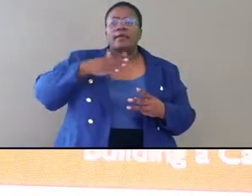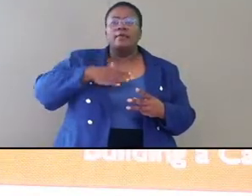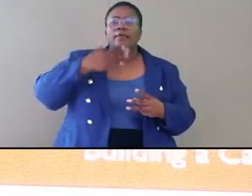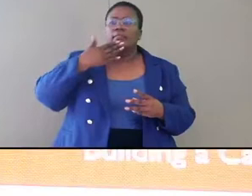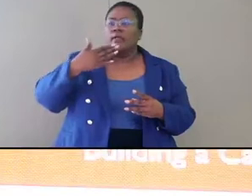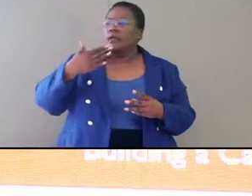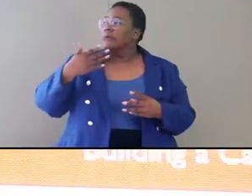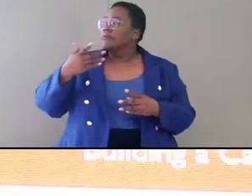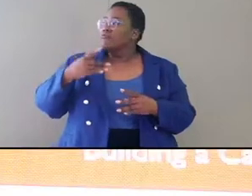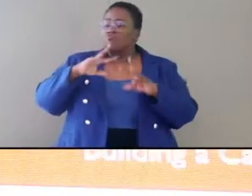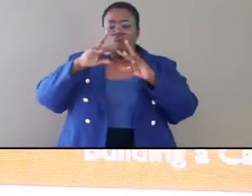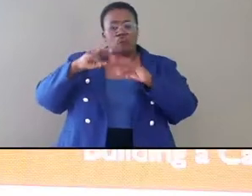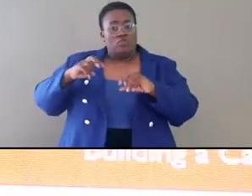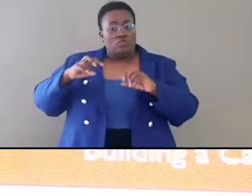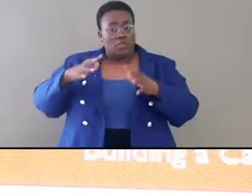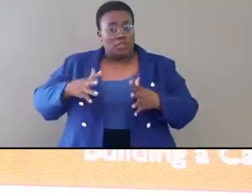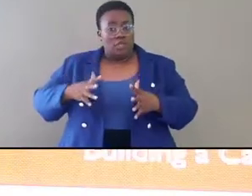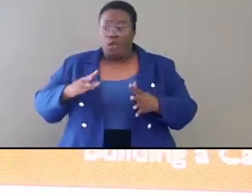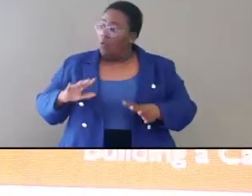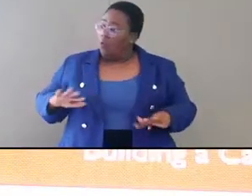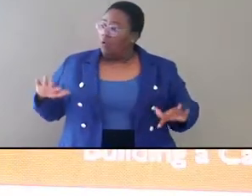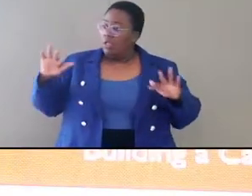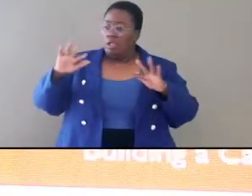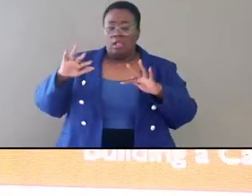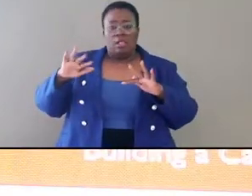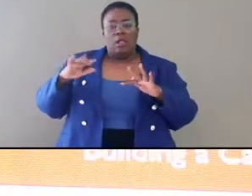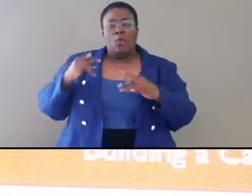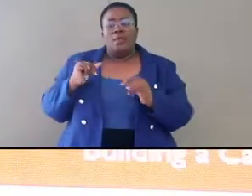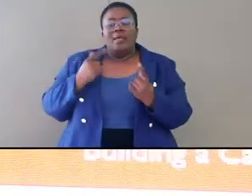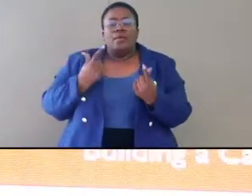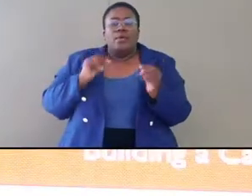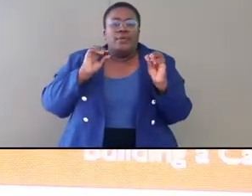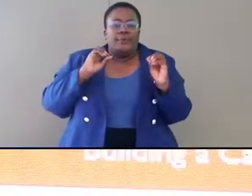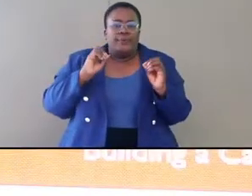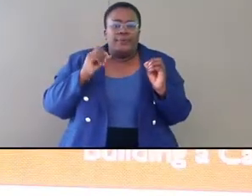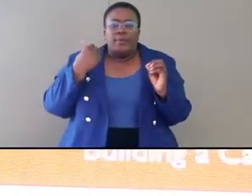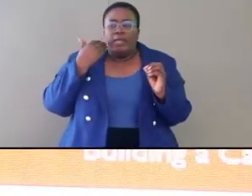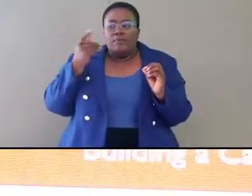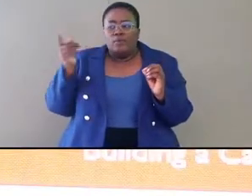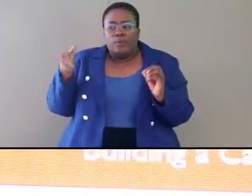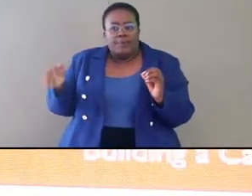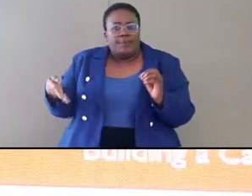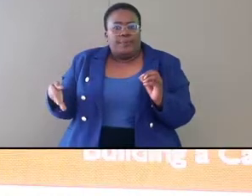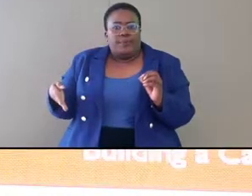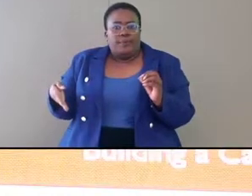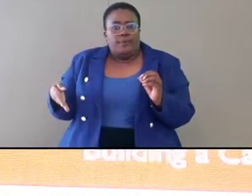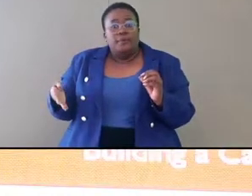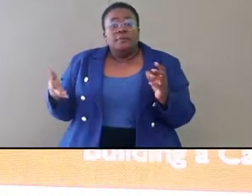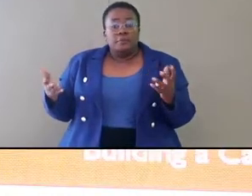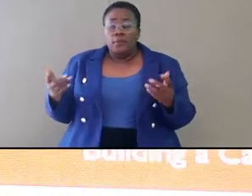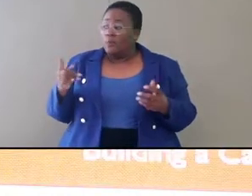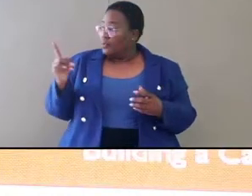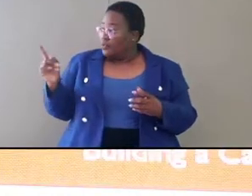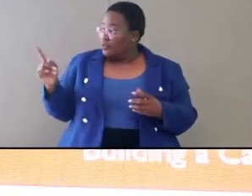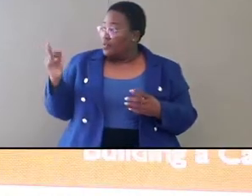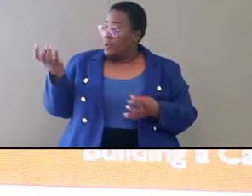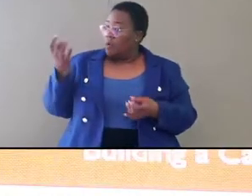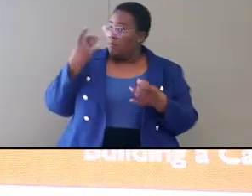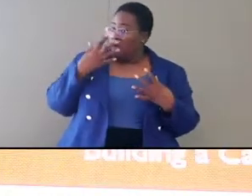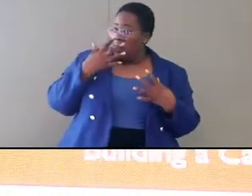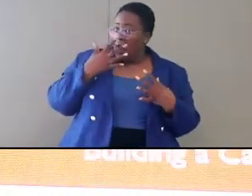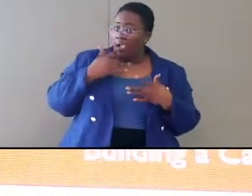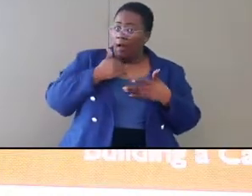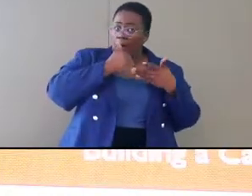researchers, all the researchers. We cannot do anything without you. You are the one who inform our